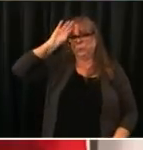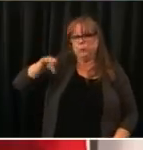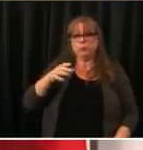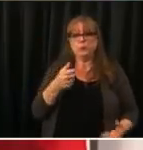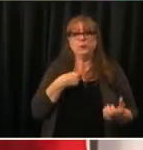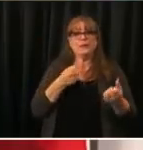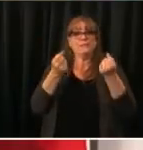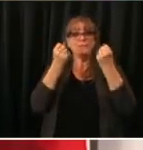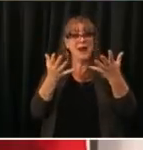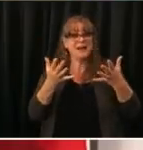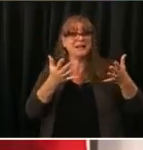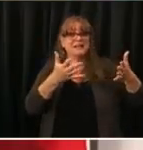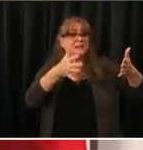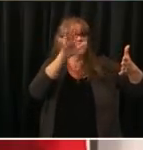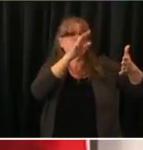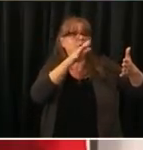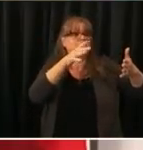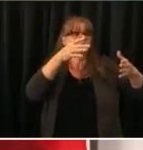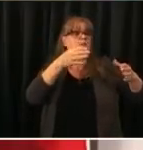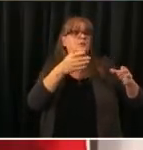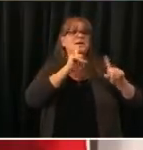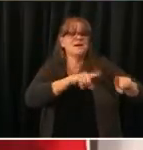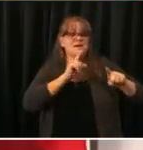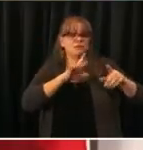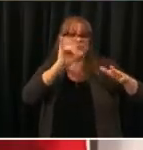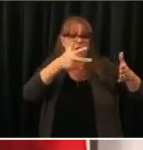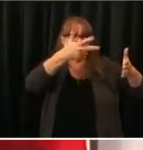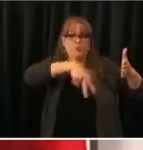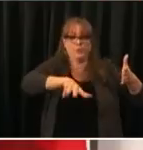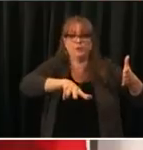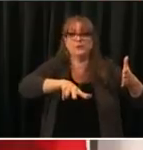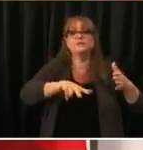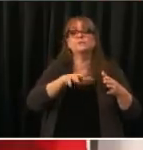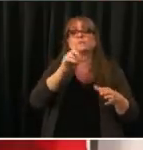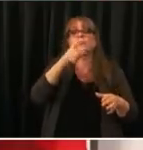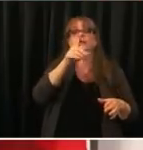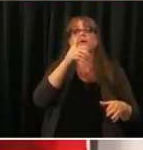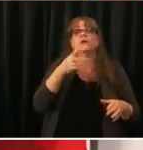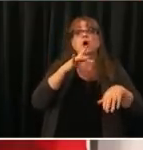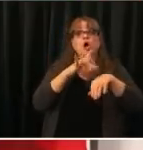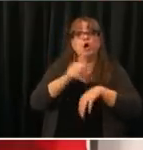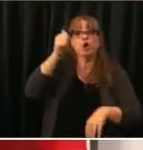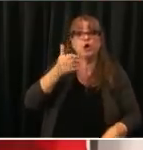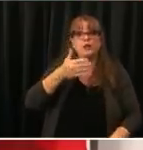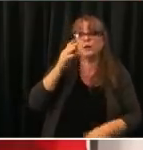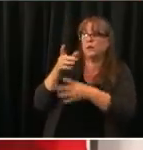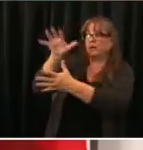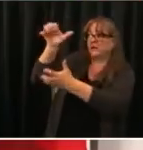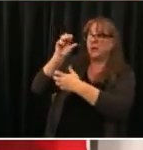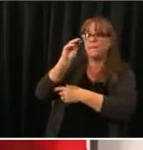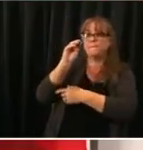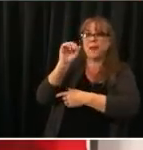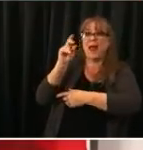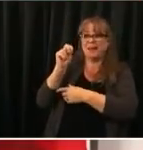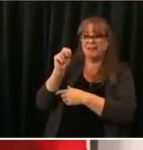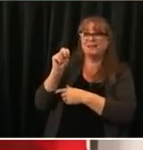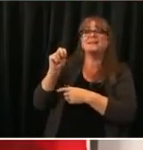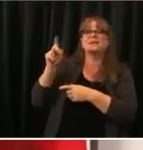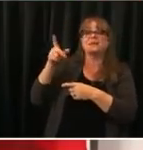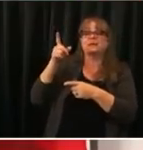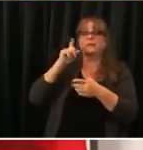one of the early accomplishments of the Biden administration, is we finally have a sense of what we're going to get, so we can plan out a little bit